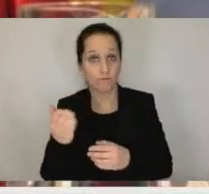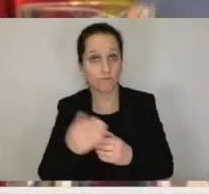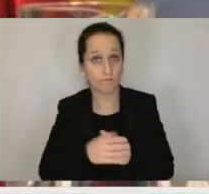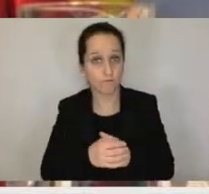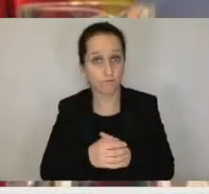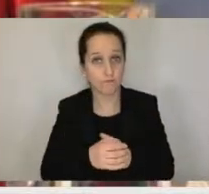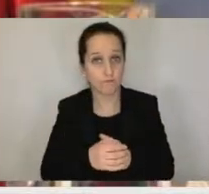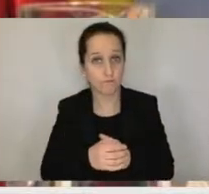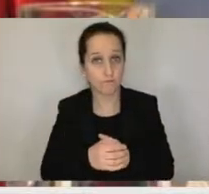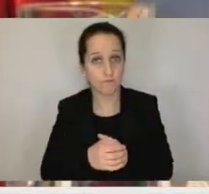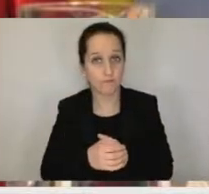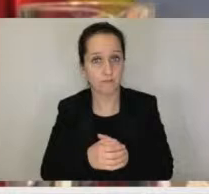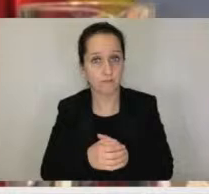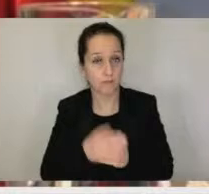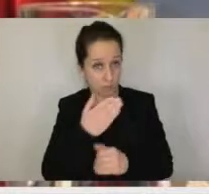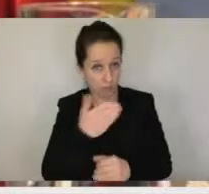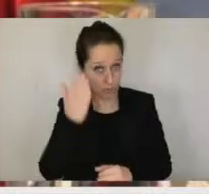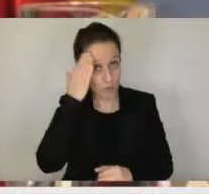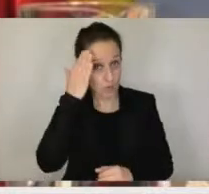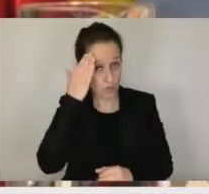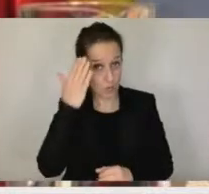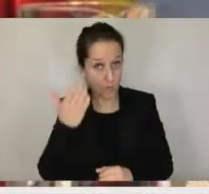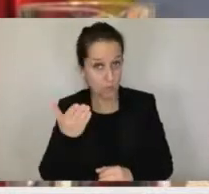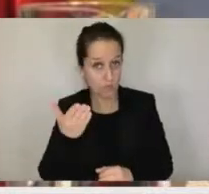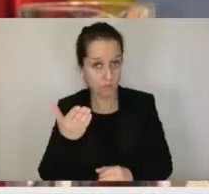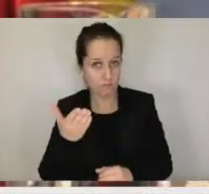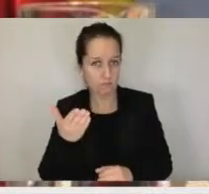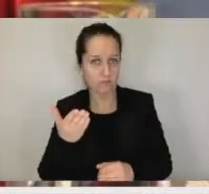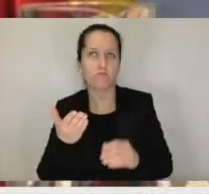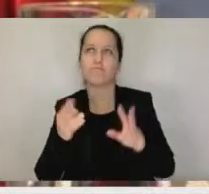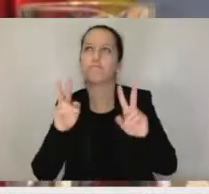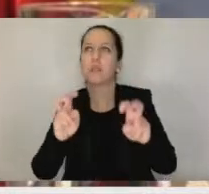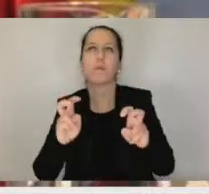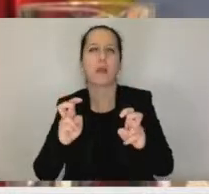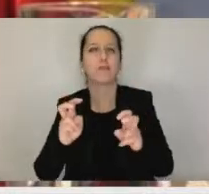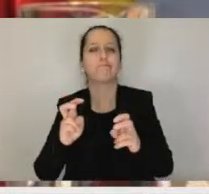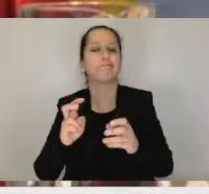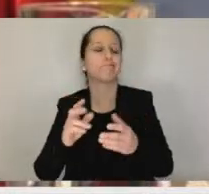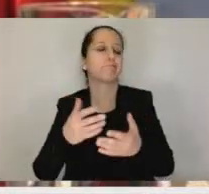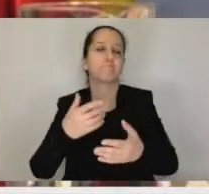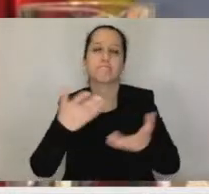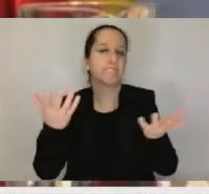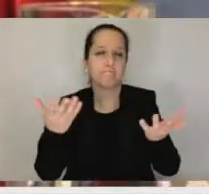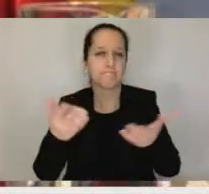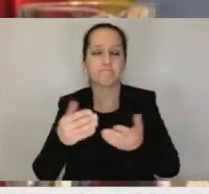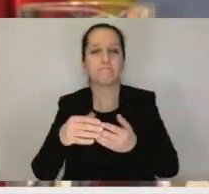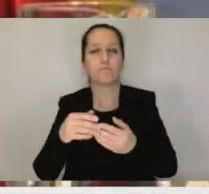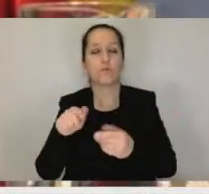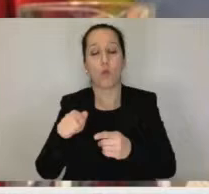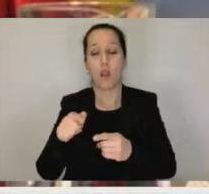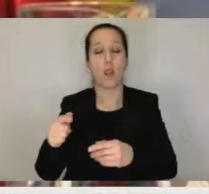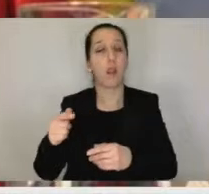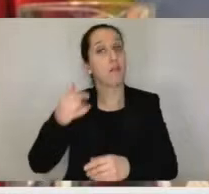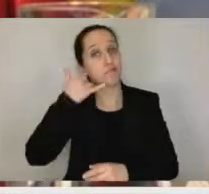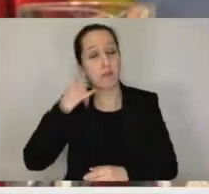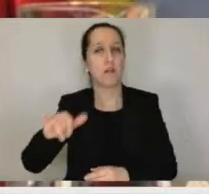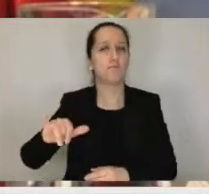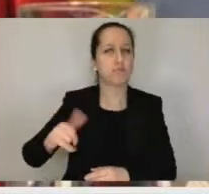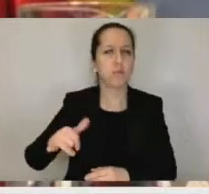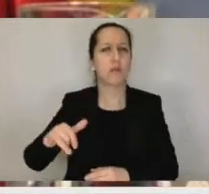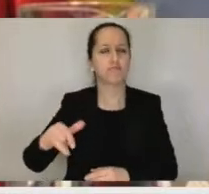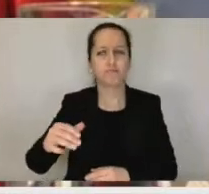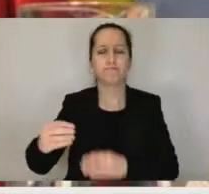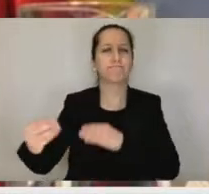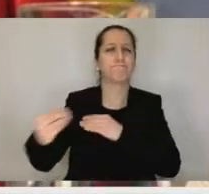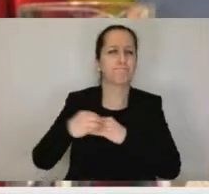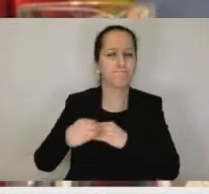walk 10,000 paces a day, and you get these encouraging messages. Come on, you've done 7,500, you've only got a bit more to do. You could